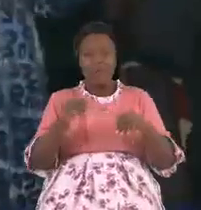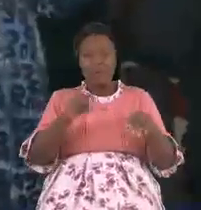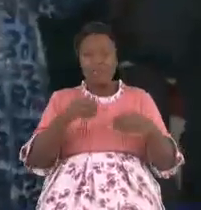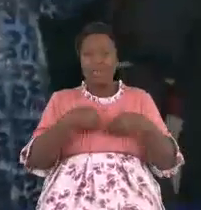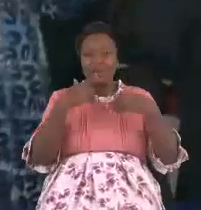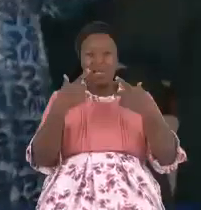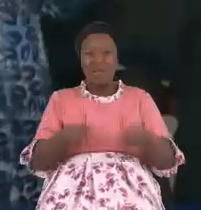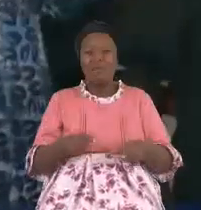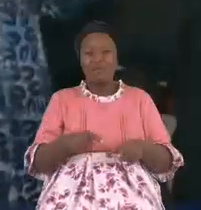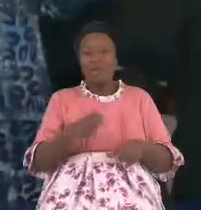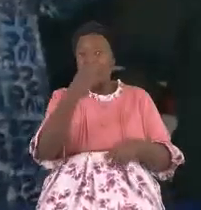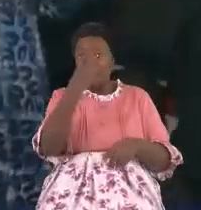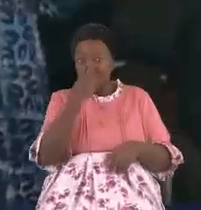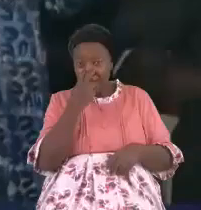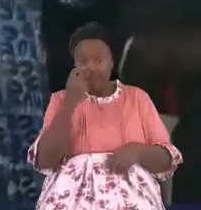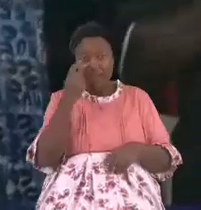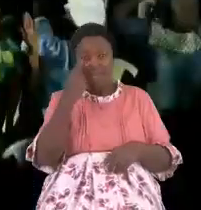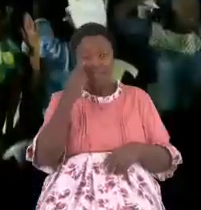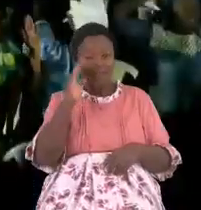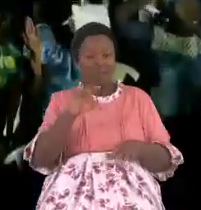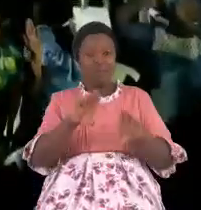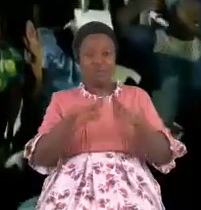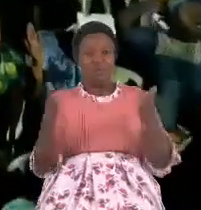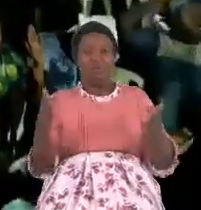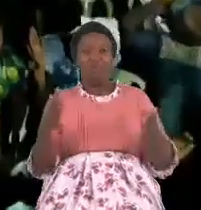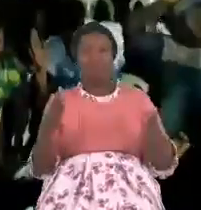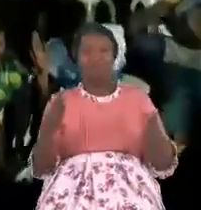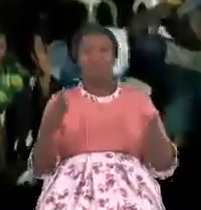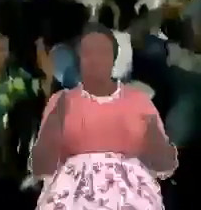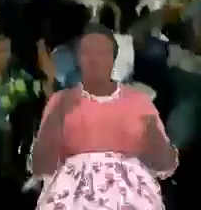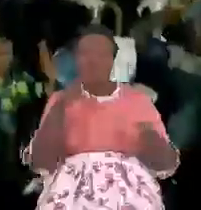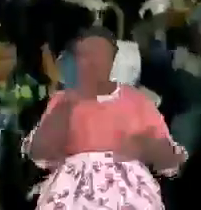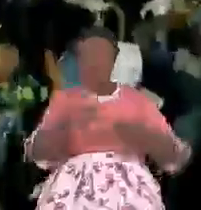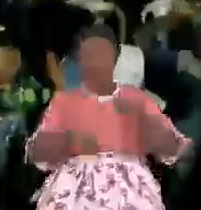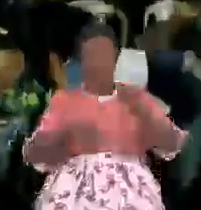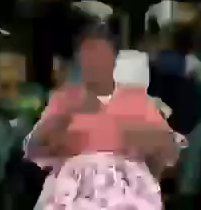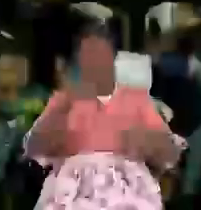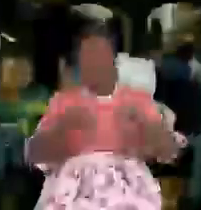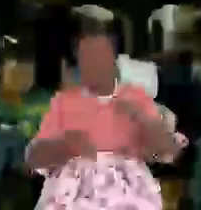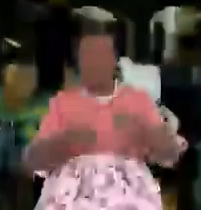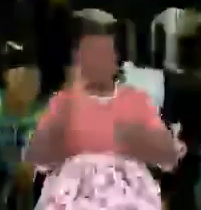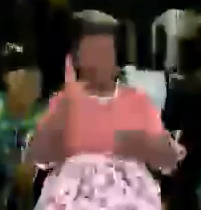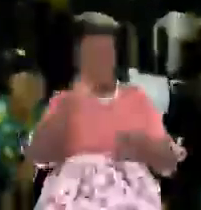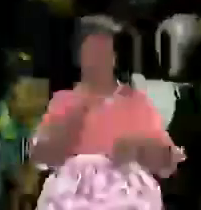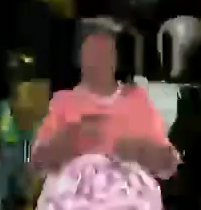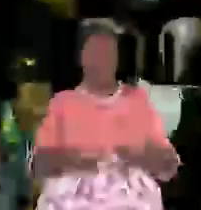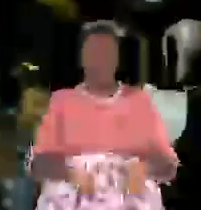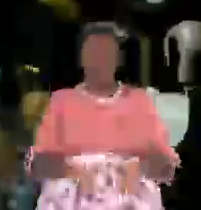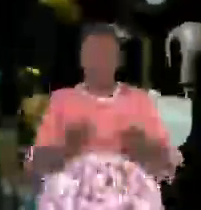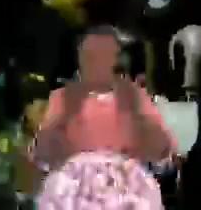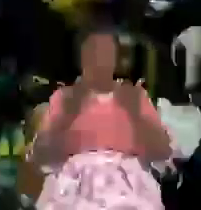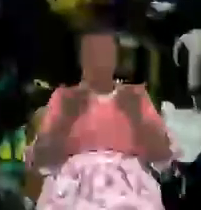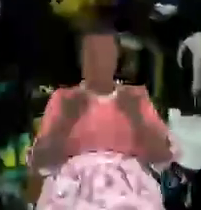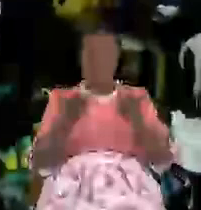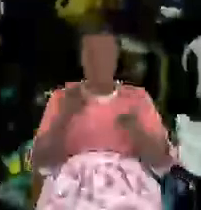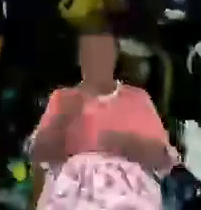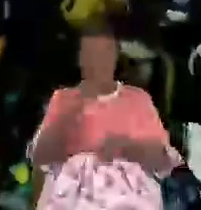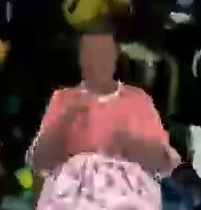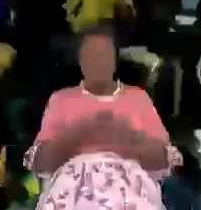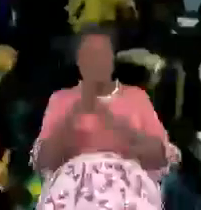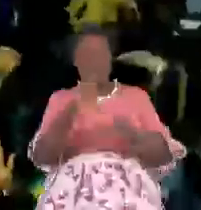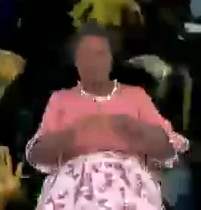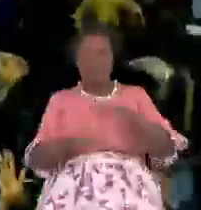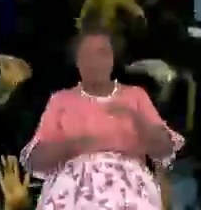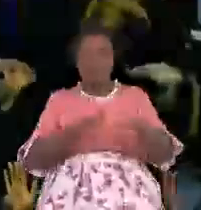blind eyes would have opened the liver would have risen up and been working all